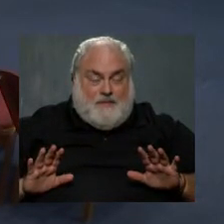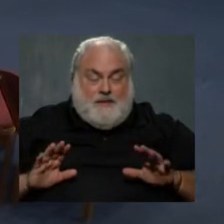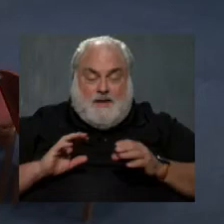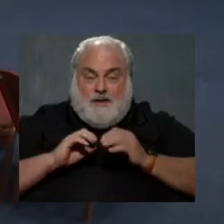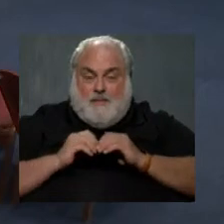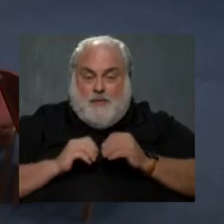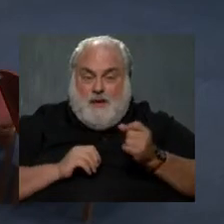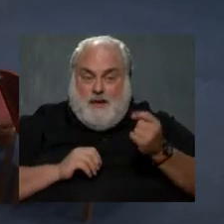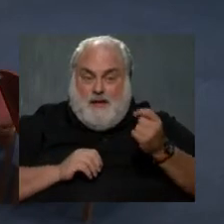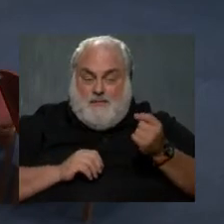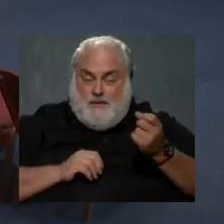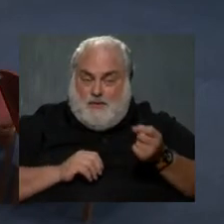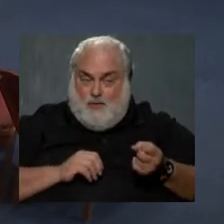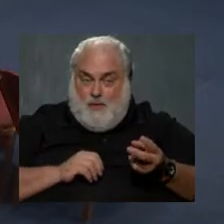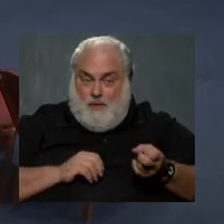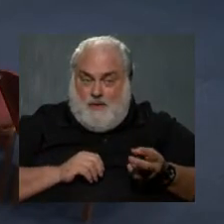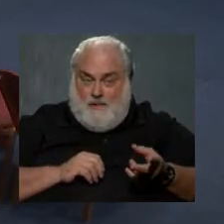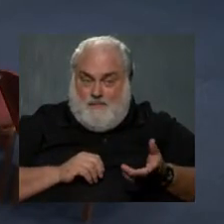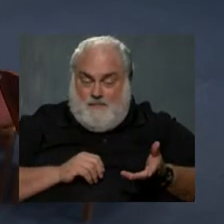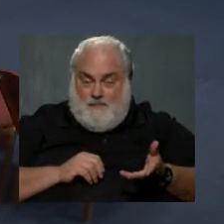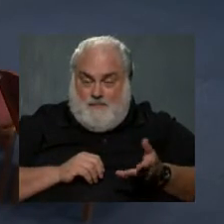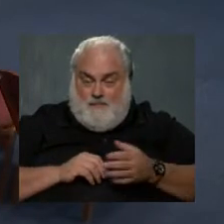Items 11 and 12.